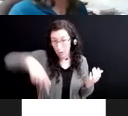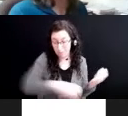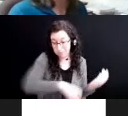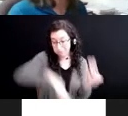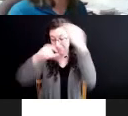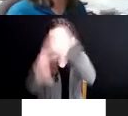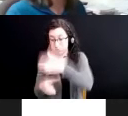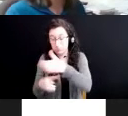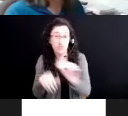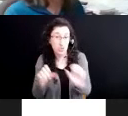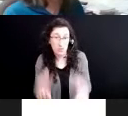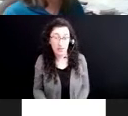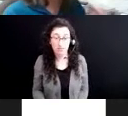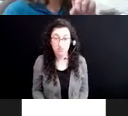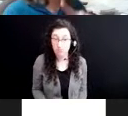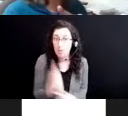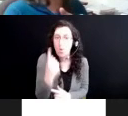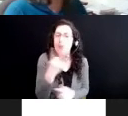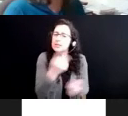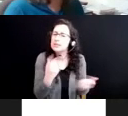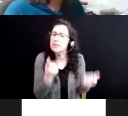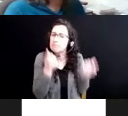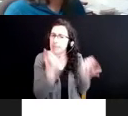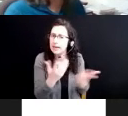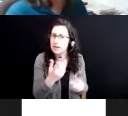Even one. It doesn't have to be this many. Even one.